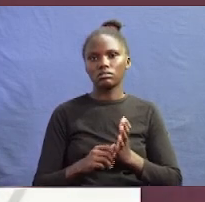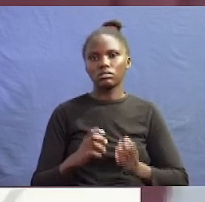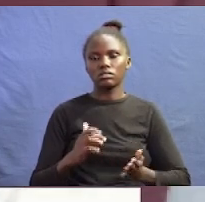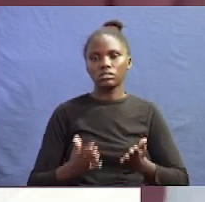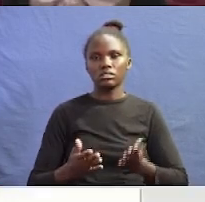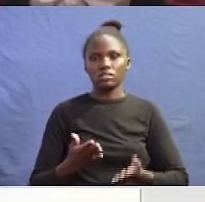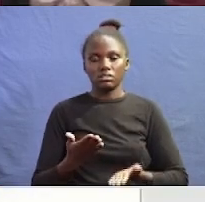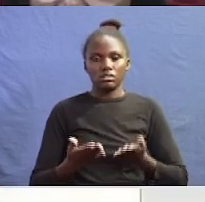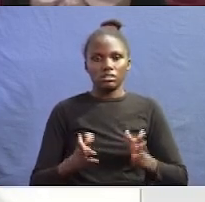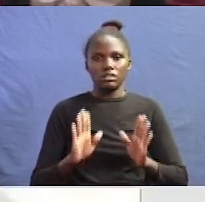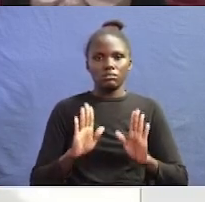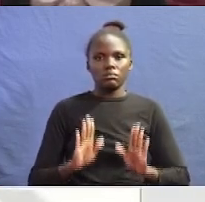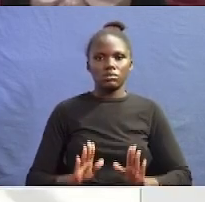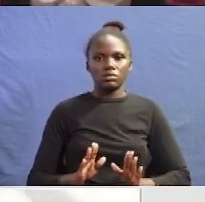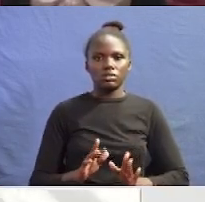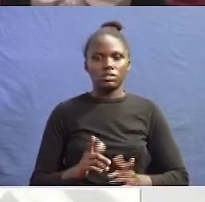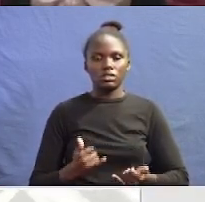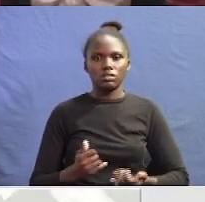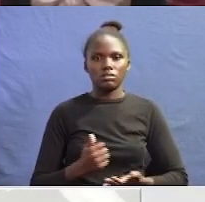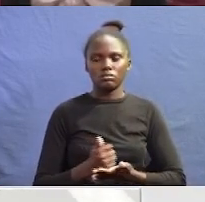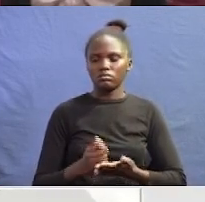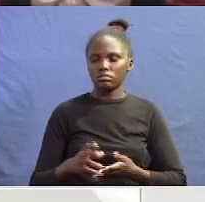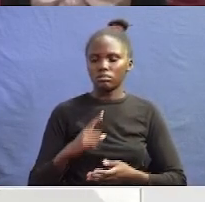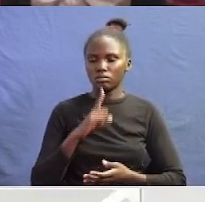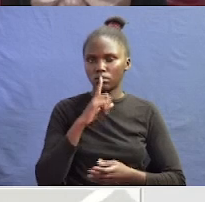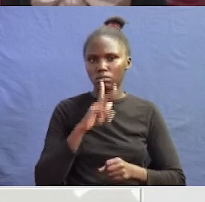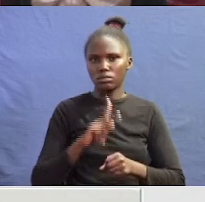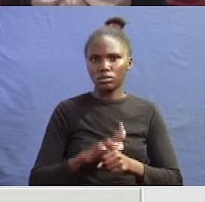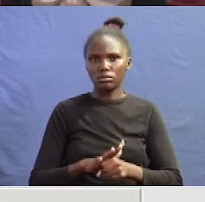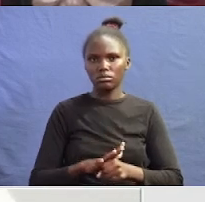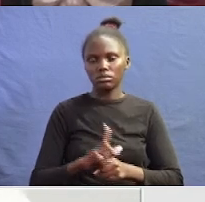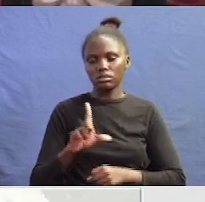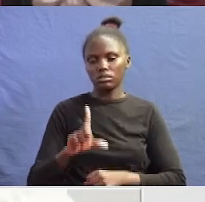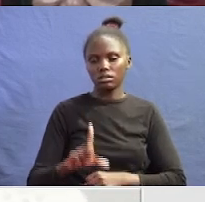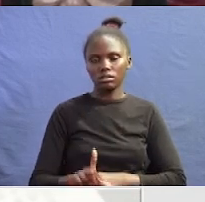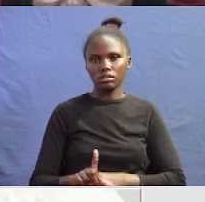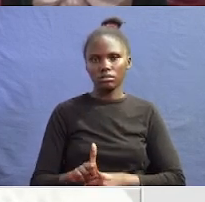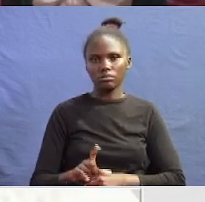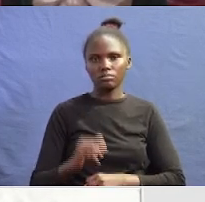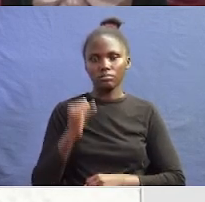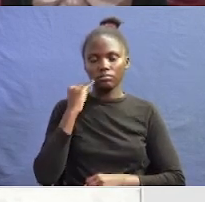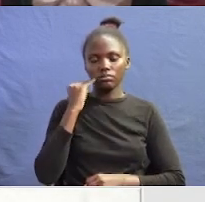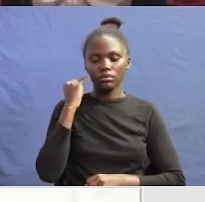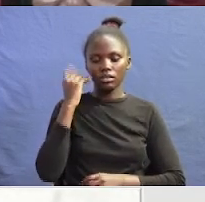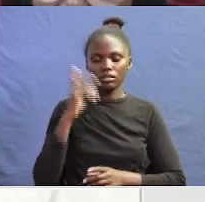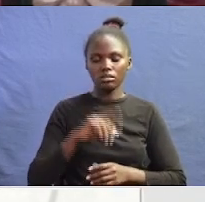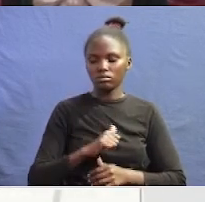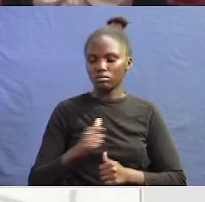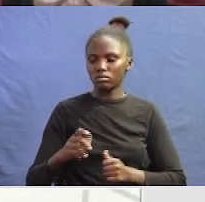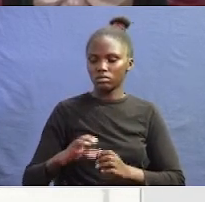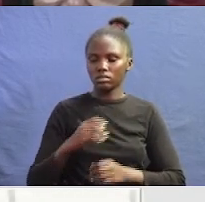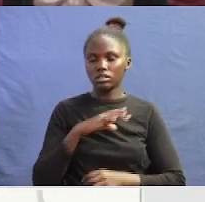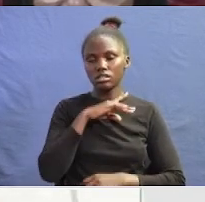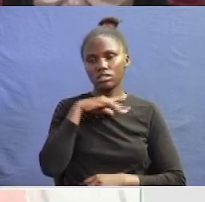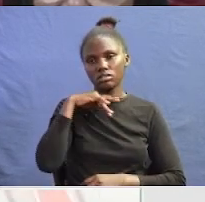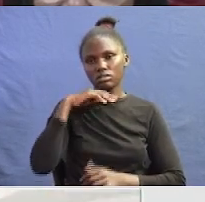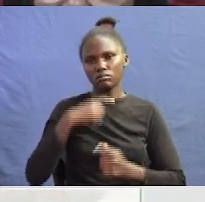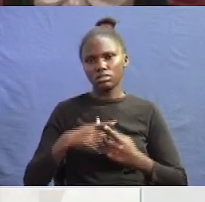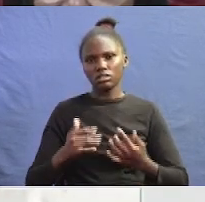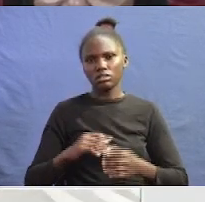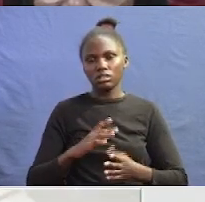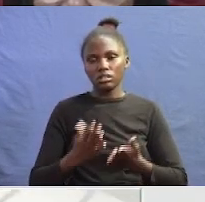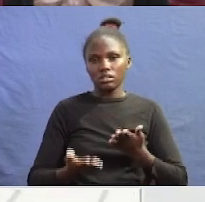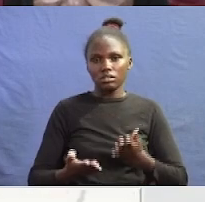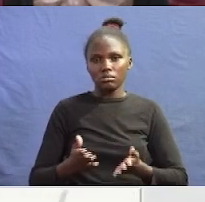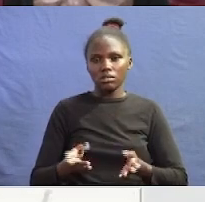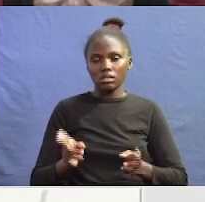urgency. Killing the PO, you have thrown Isiolo to the dogs, you have thrown the assembly to the dogs, and if anything